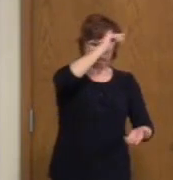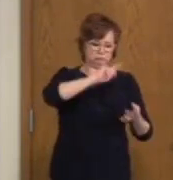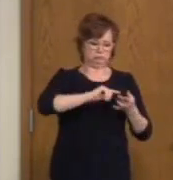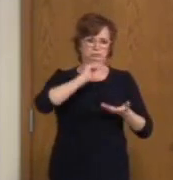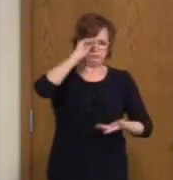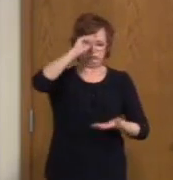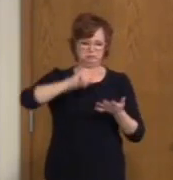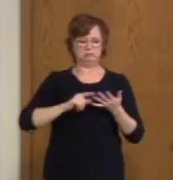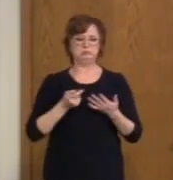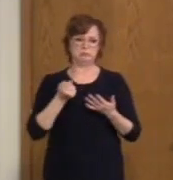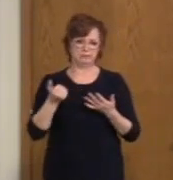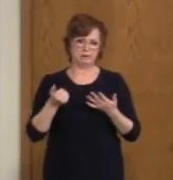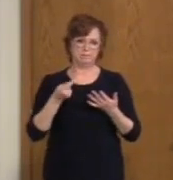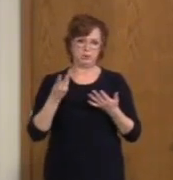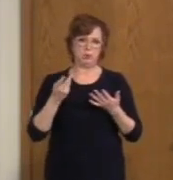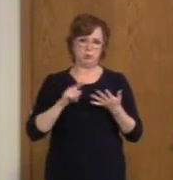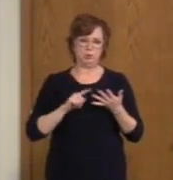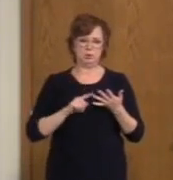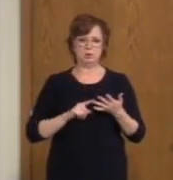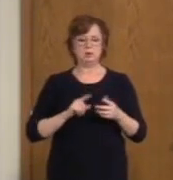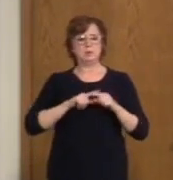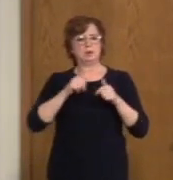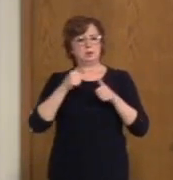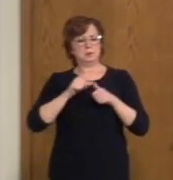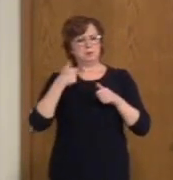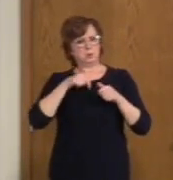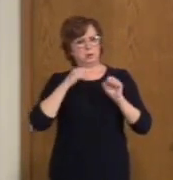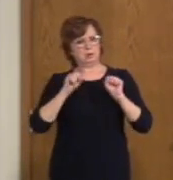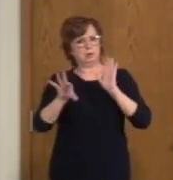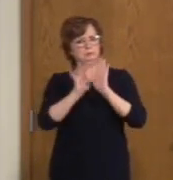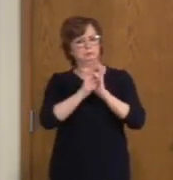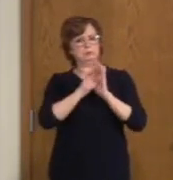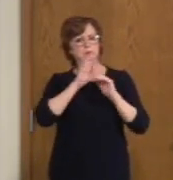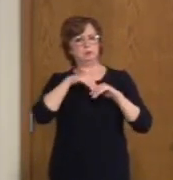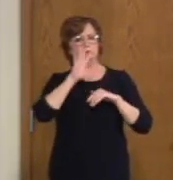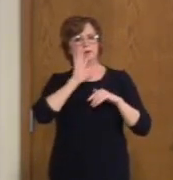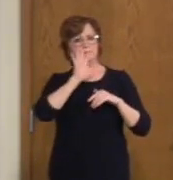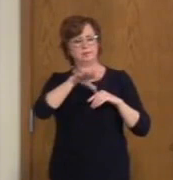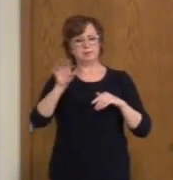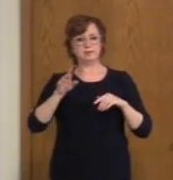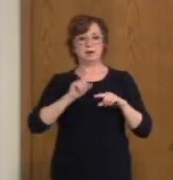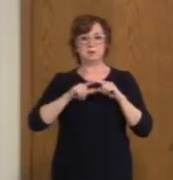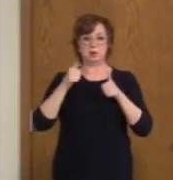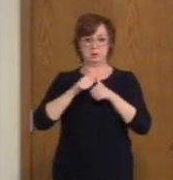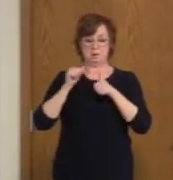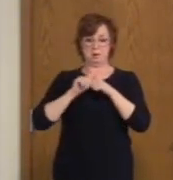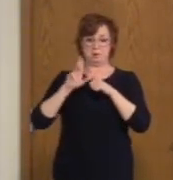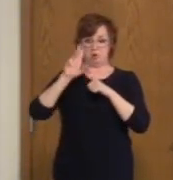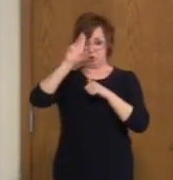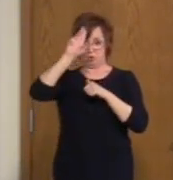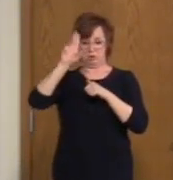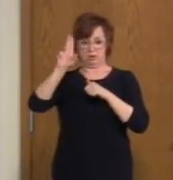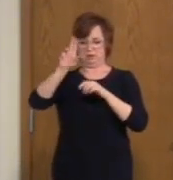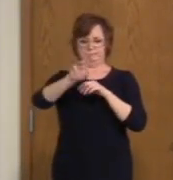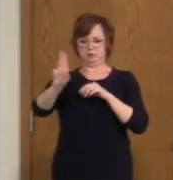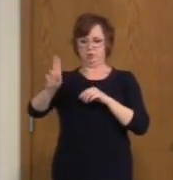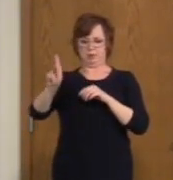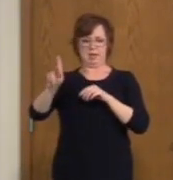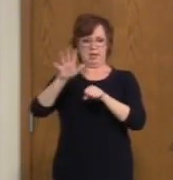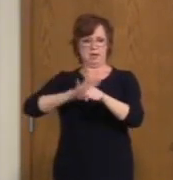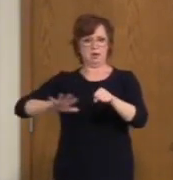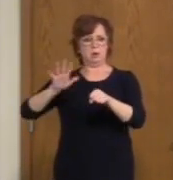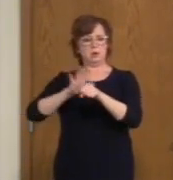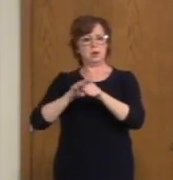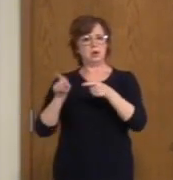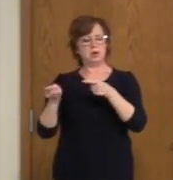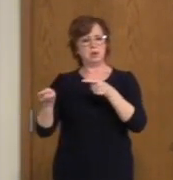55 and over. And we have to remember that in the UK, they have vaccinated 50% of their population using both AstraZeneca and